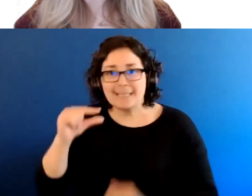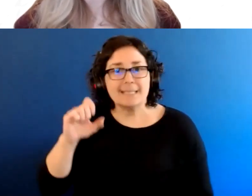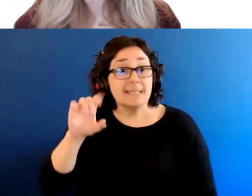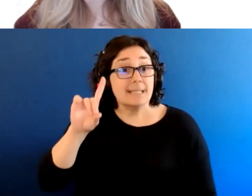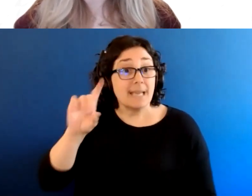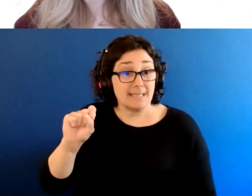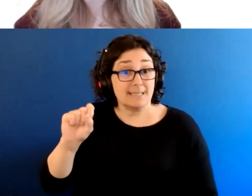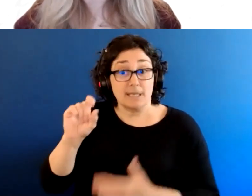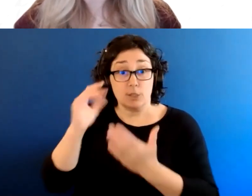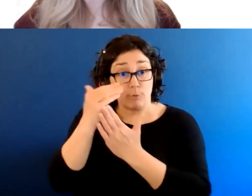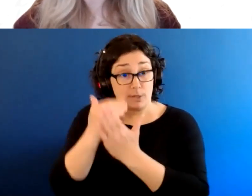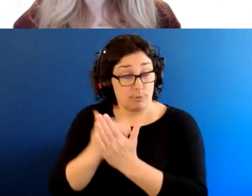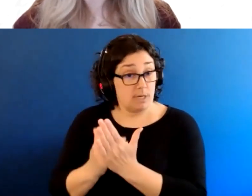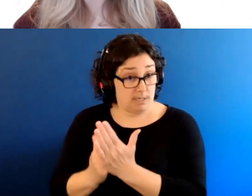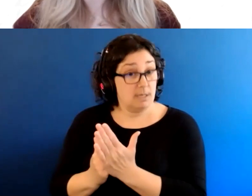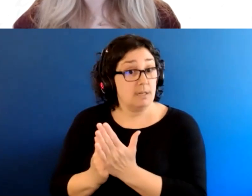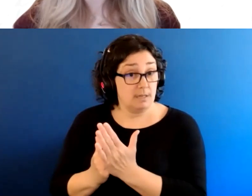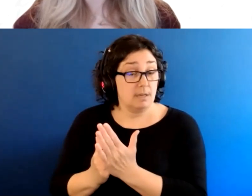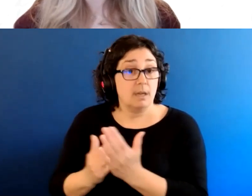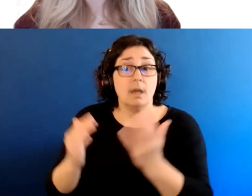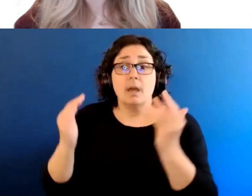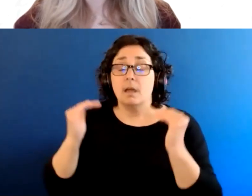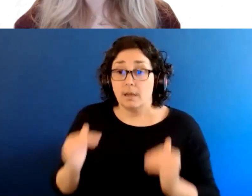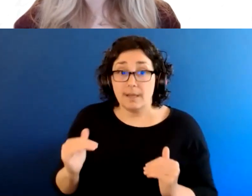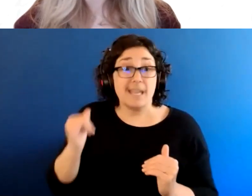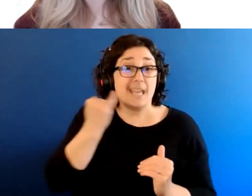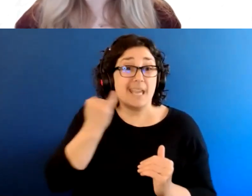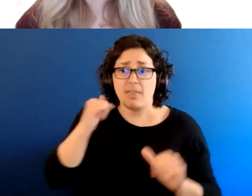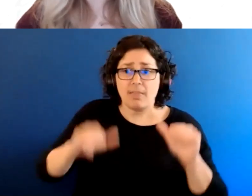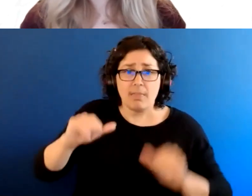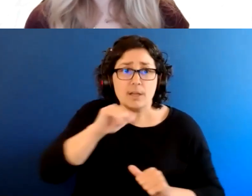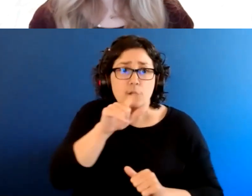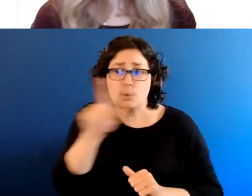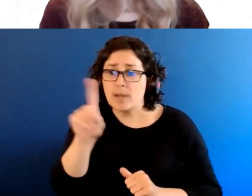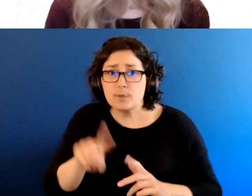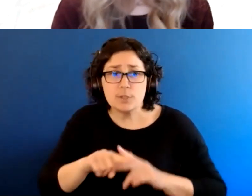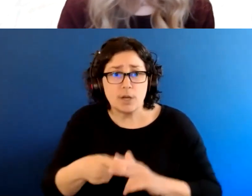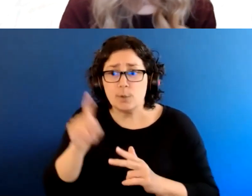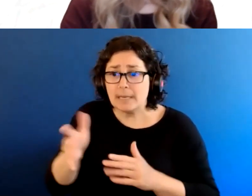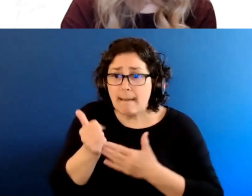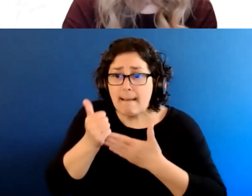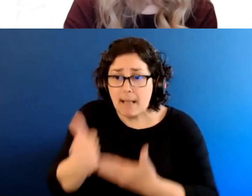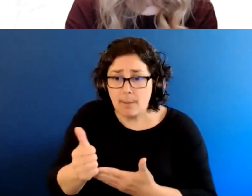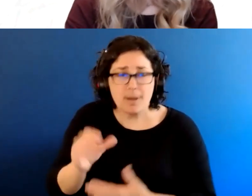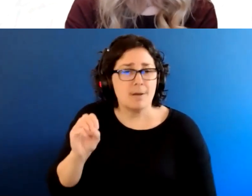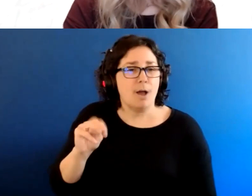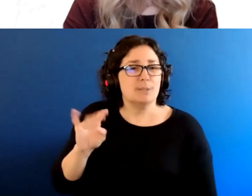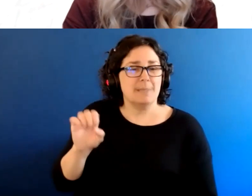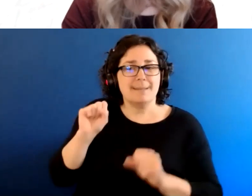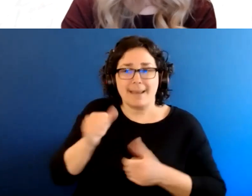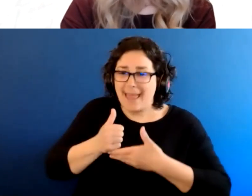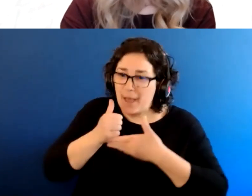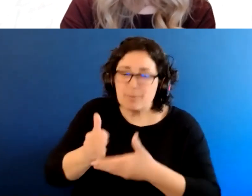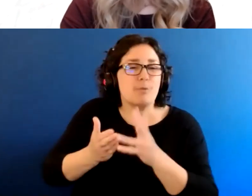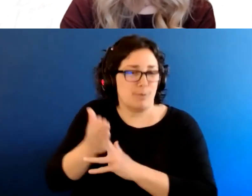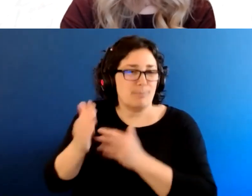as I mentioned, and you know, if you're not sure where to start and you need a bit of guidance, OSME is also there to help you through